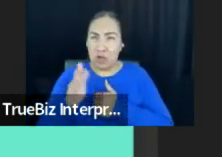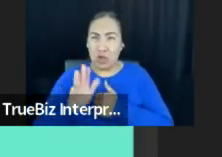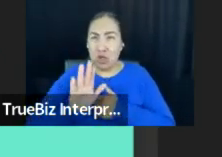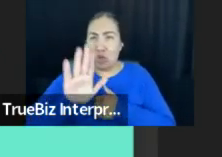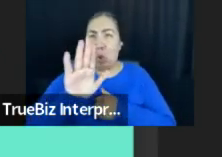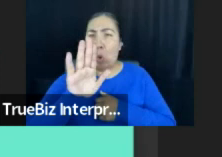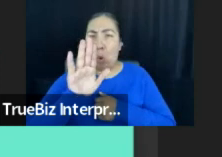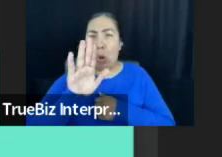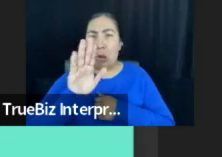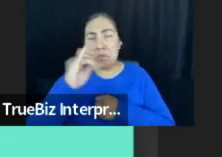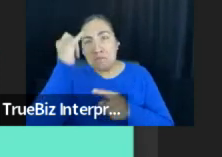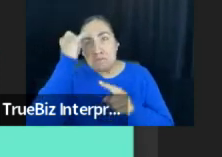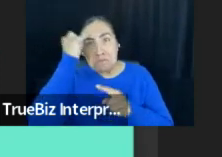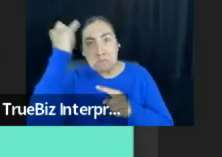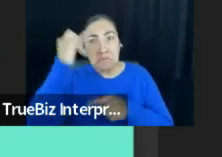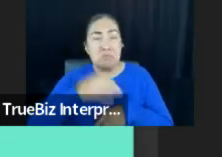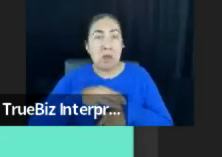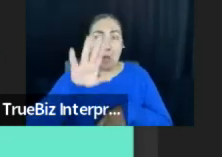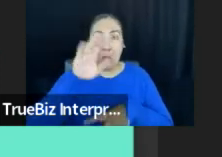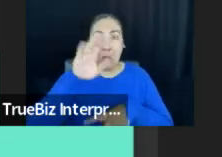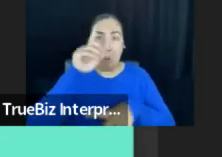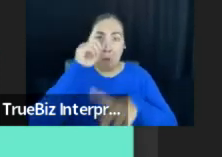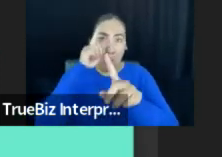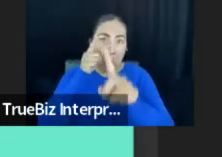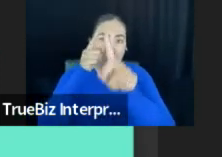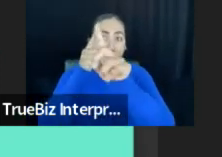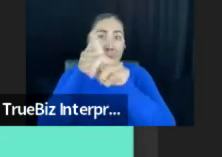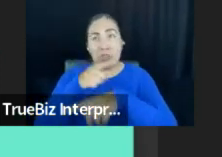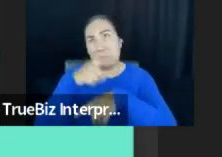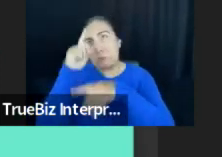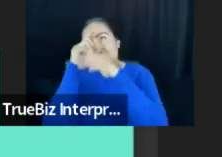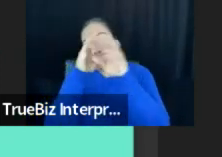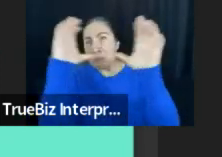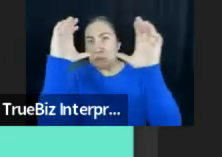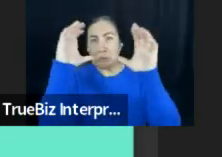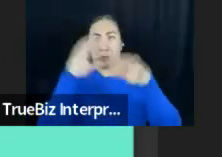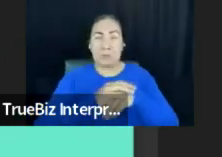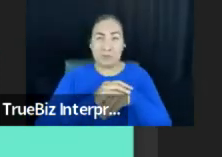goals and dreams around caretaking in your